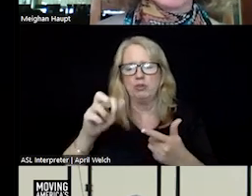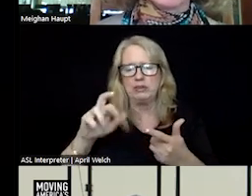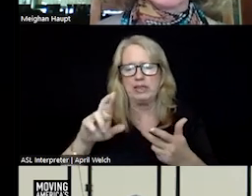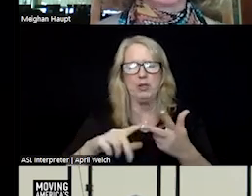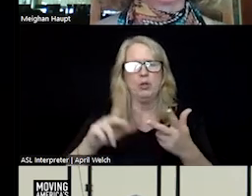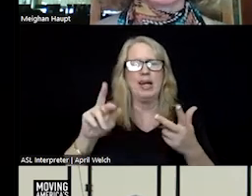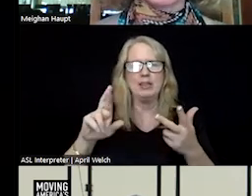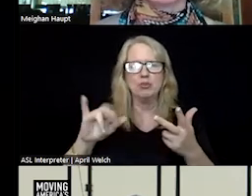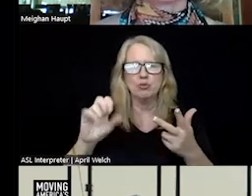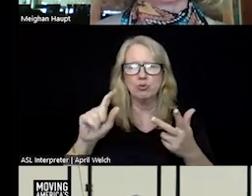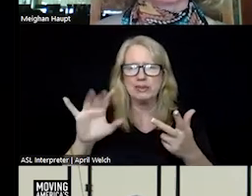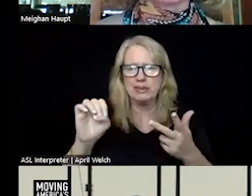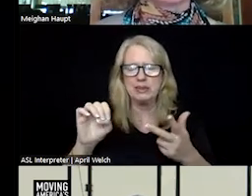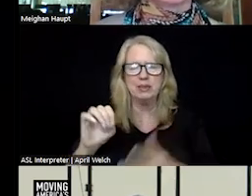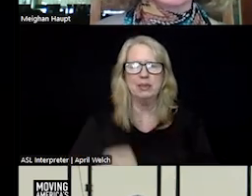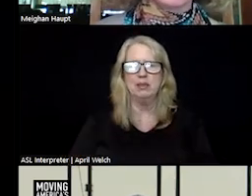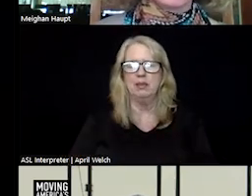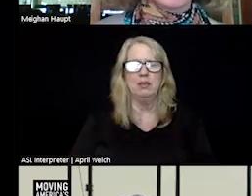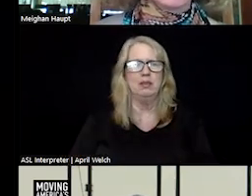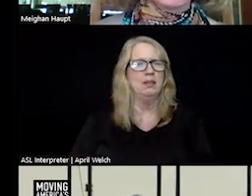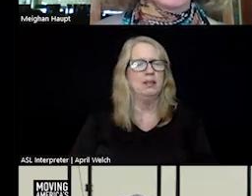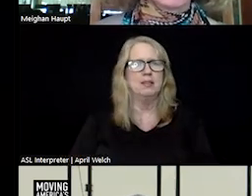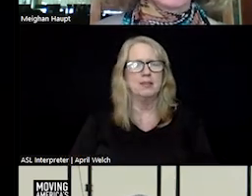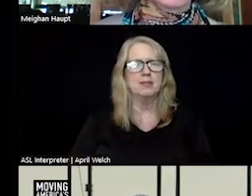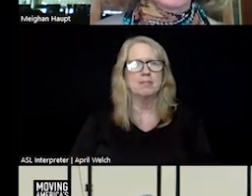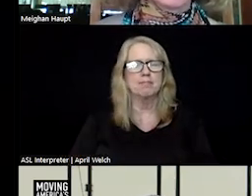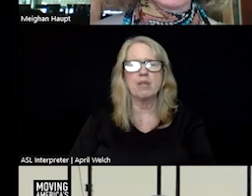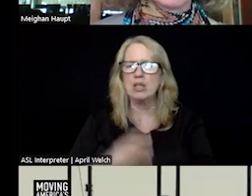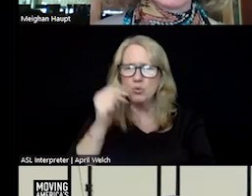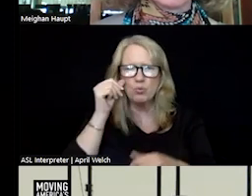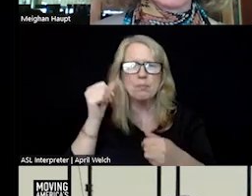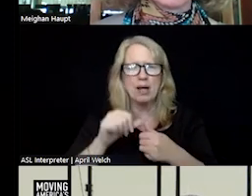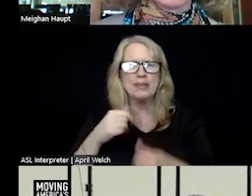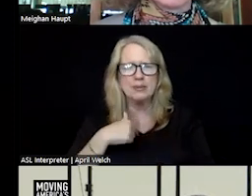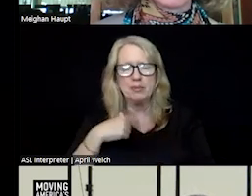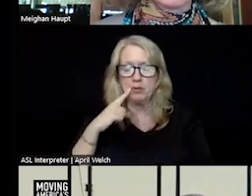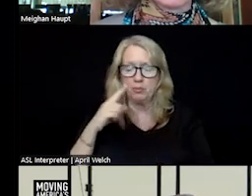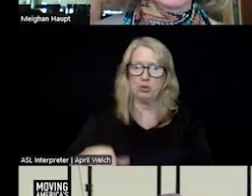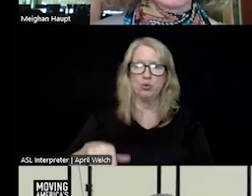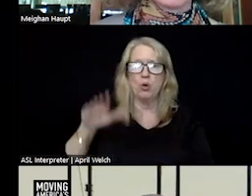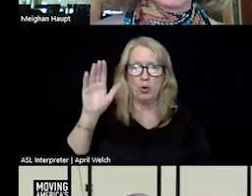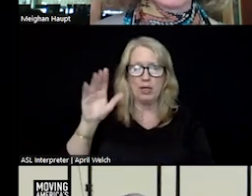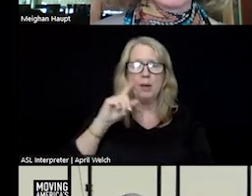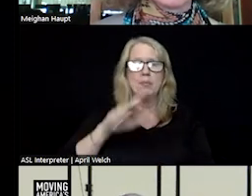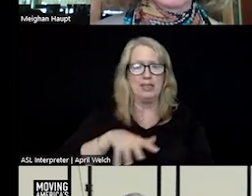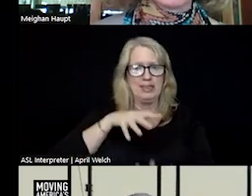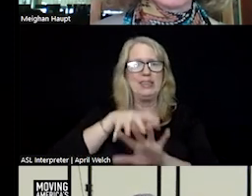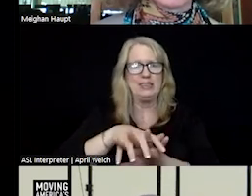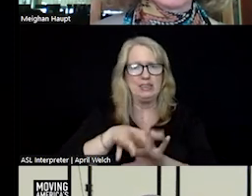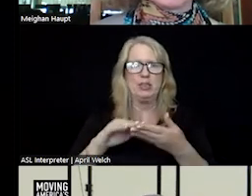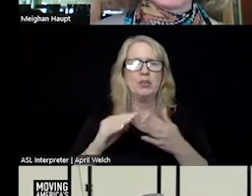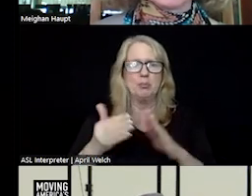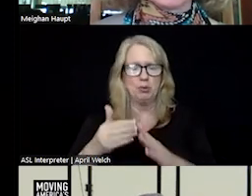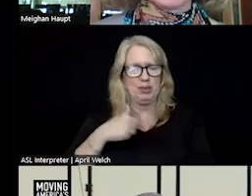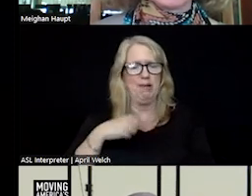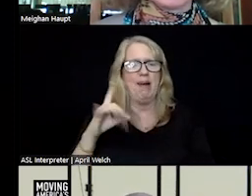Christy, it reminds me, growing up in the Indigenous community, I did.